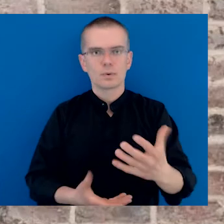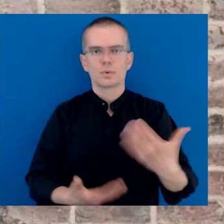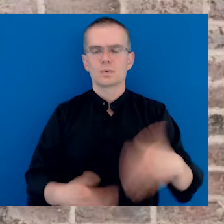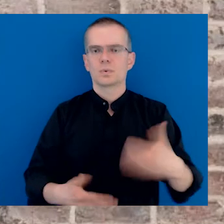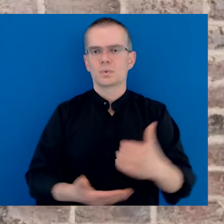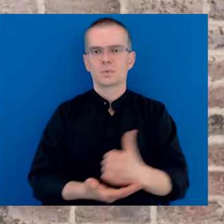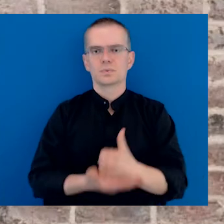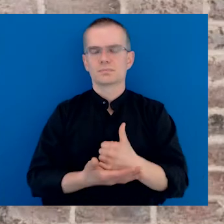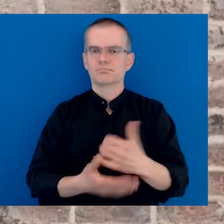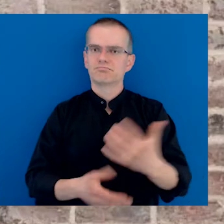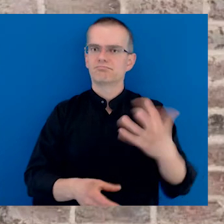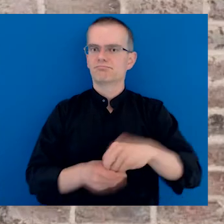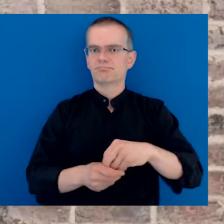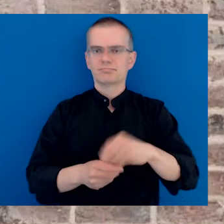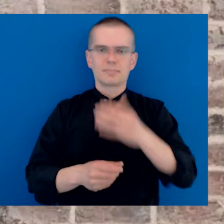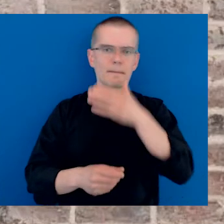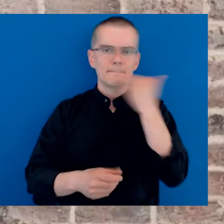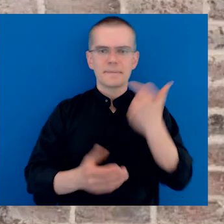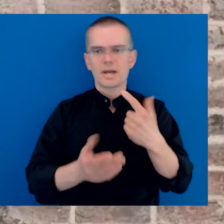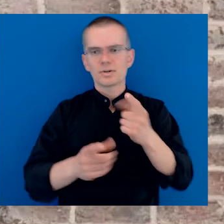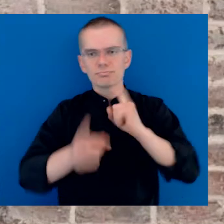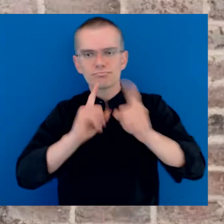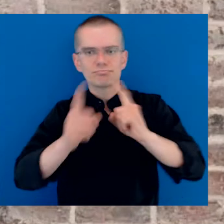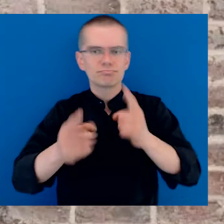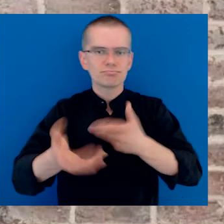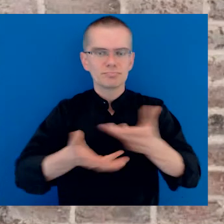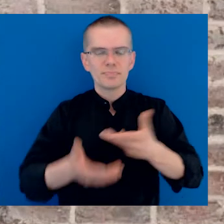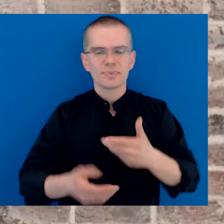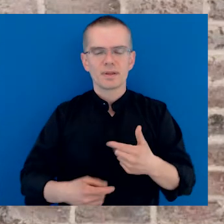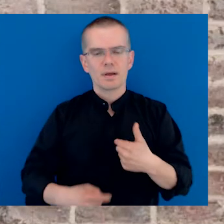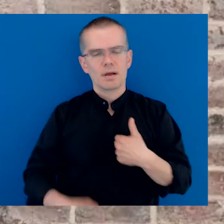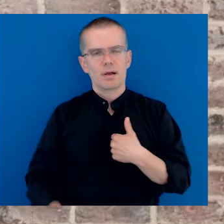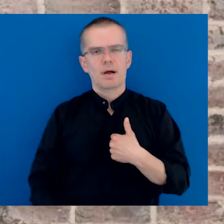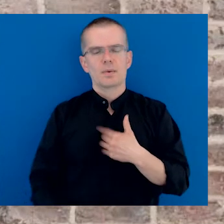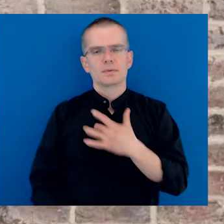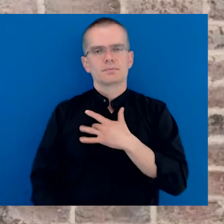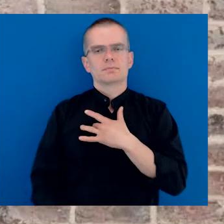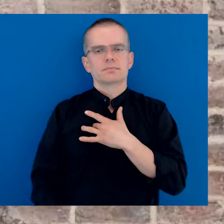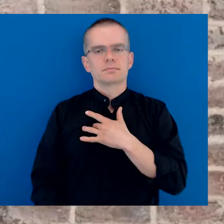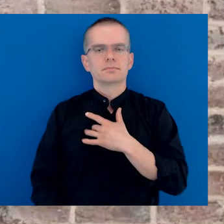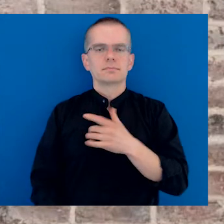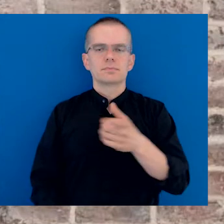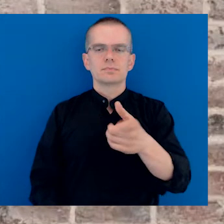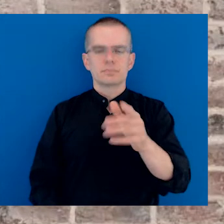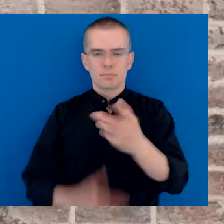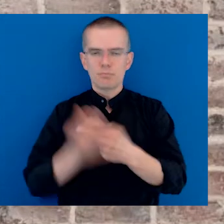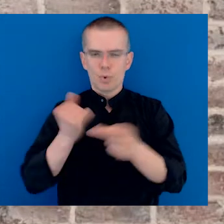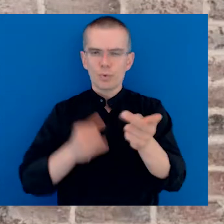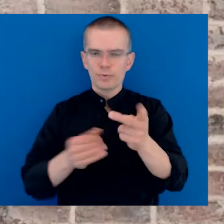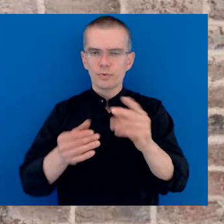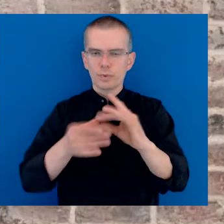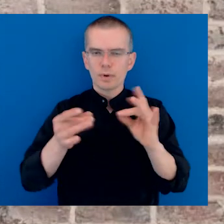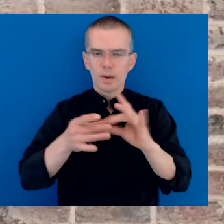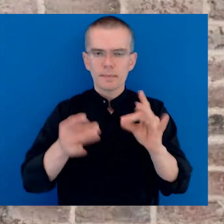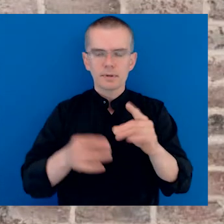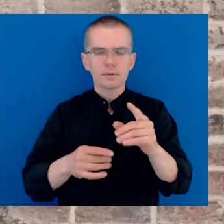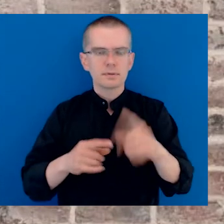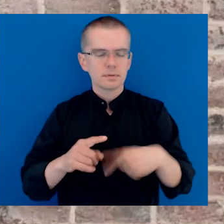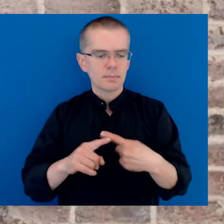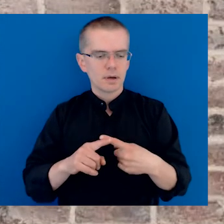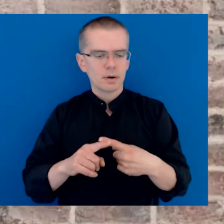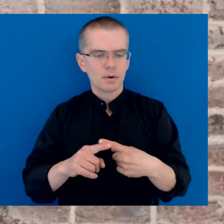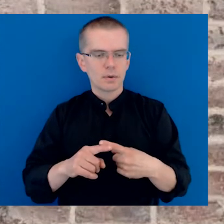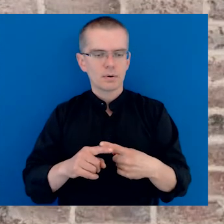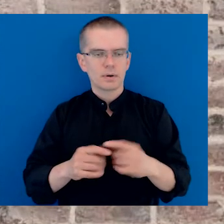added so much more to what we're doing. We certainly appreciate your being here. I was struck by comments that